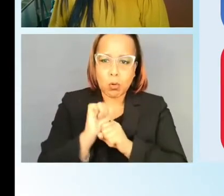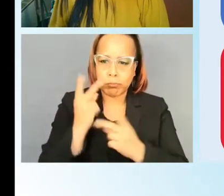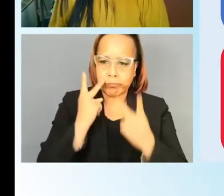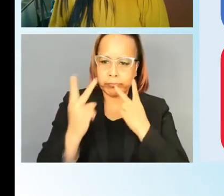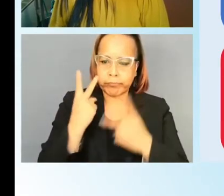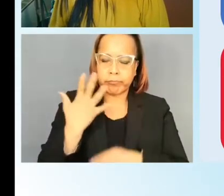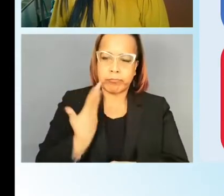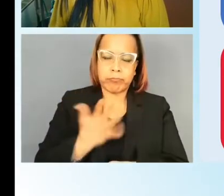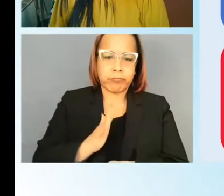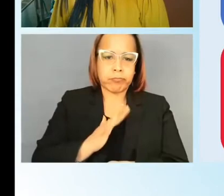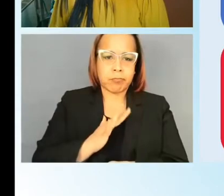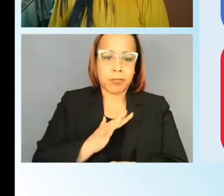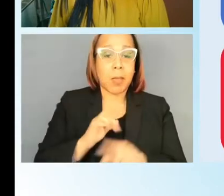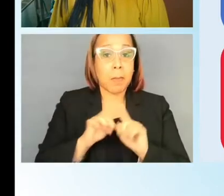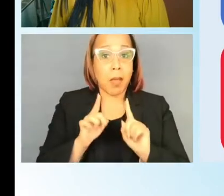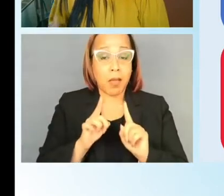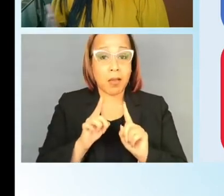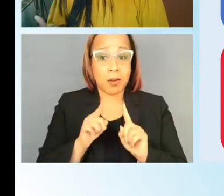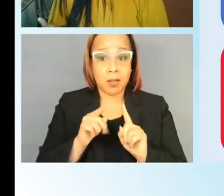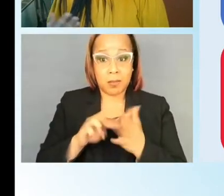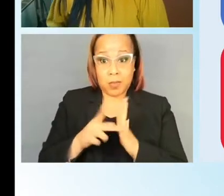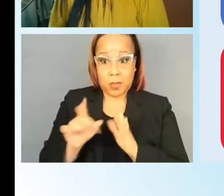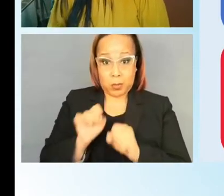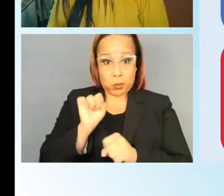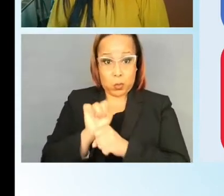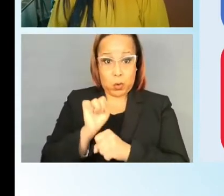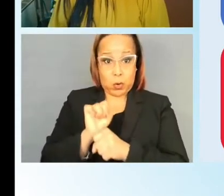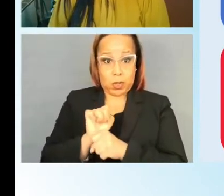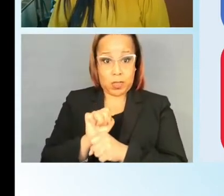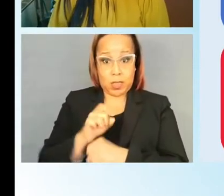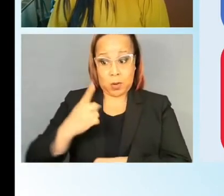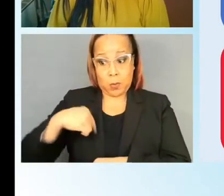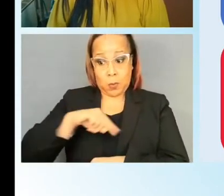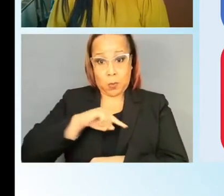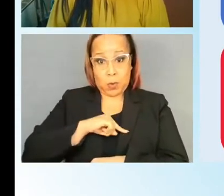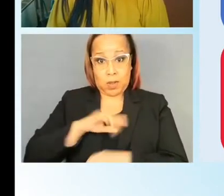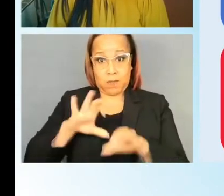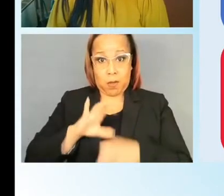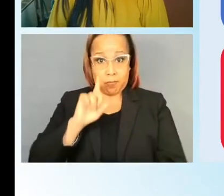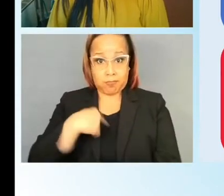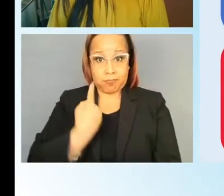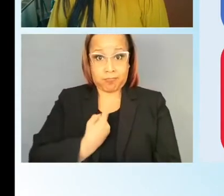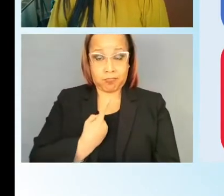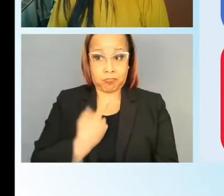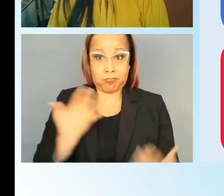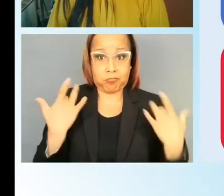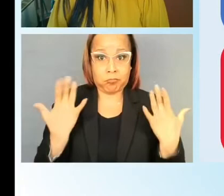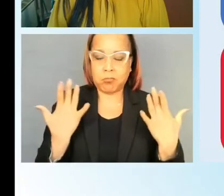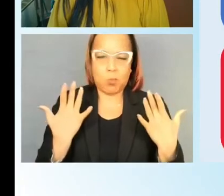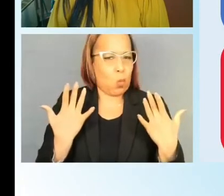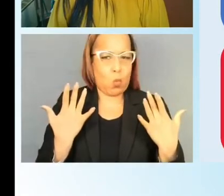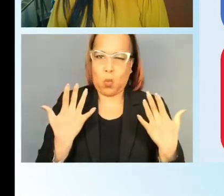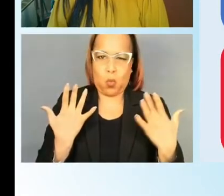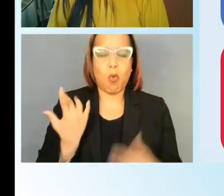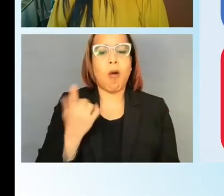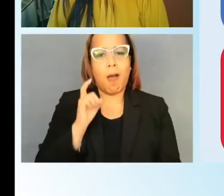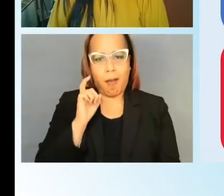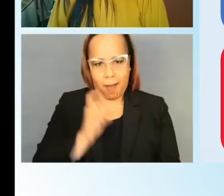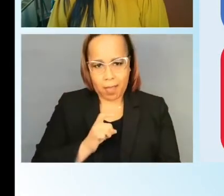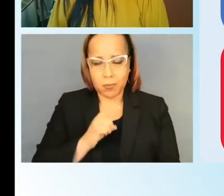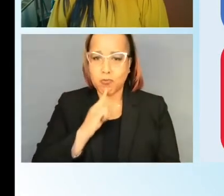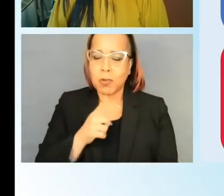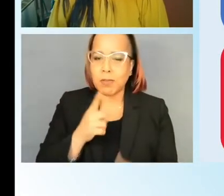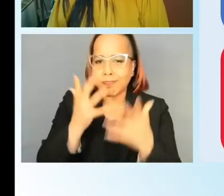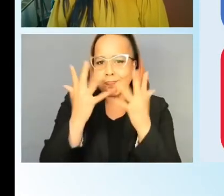no means is this work that we have done alone. I have to give kudos